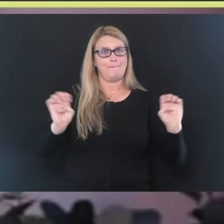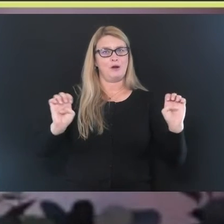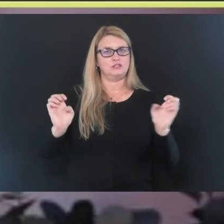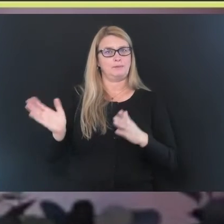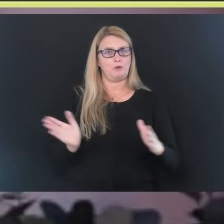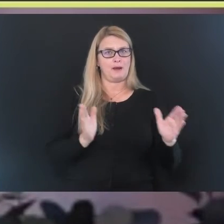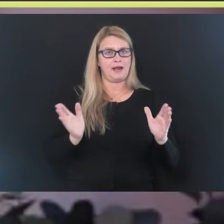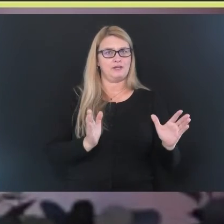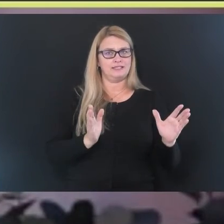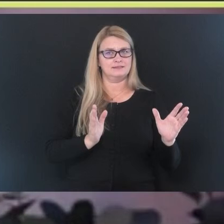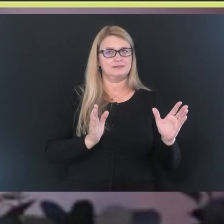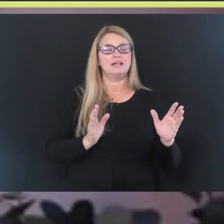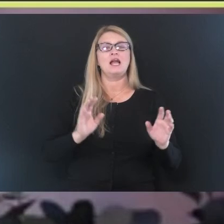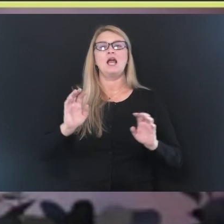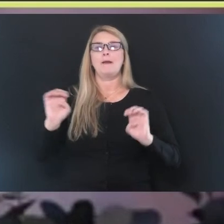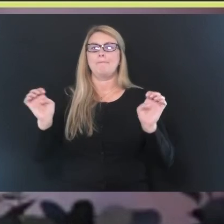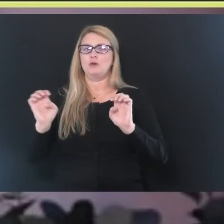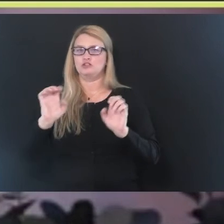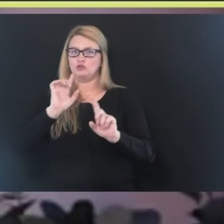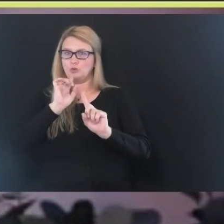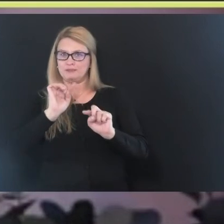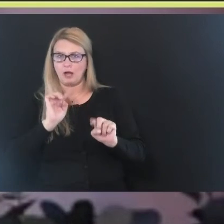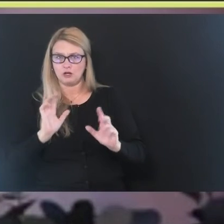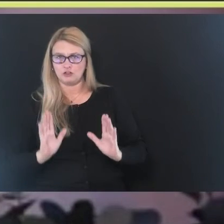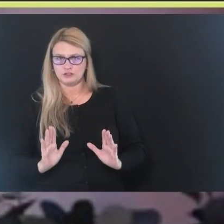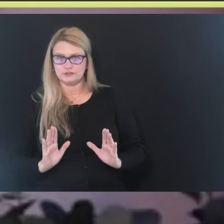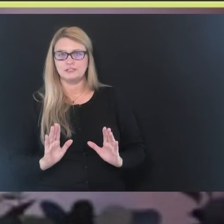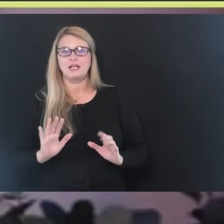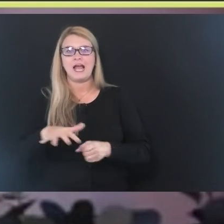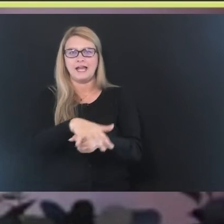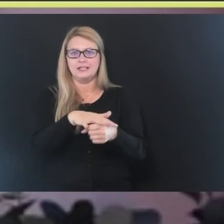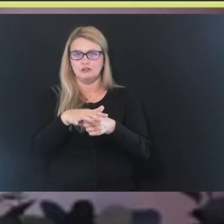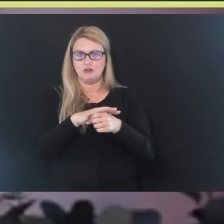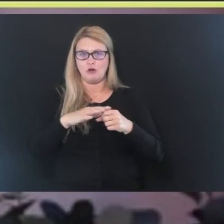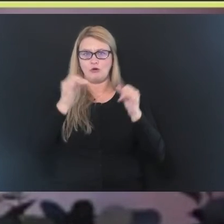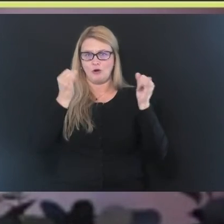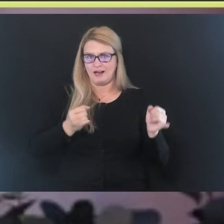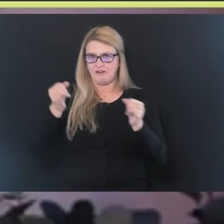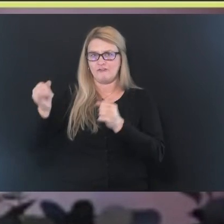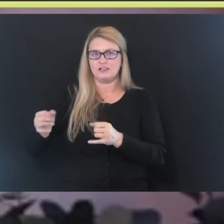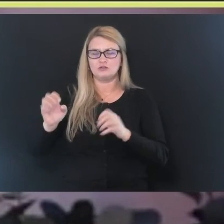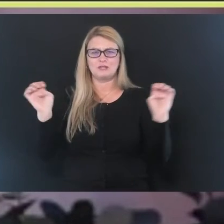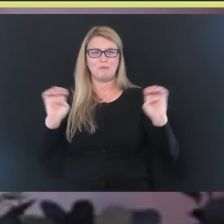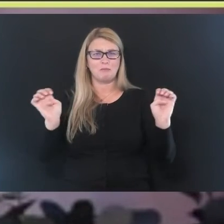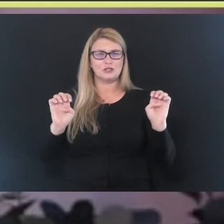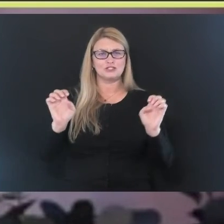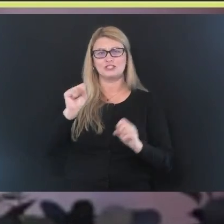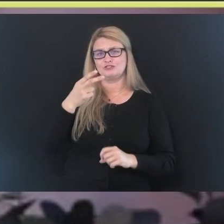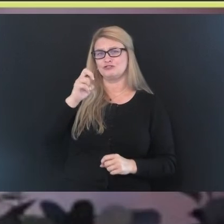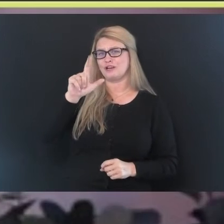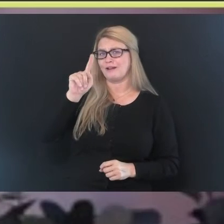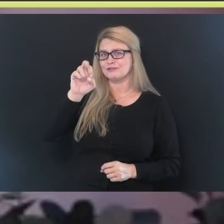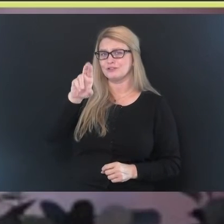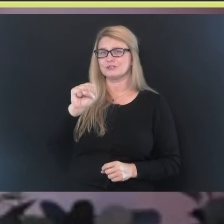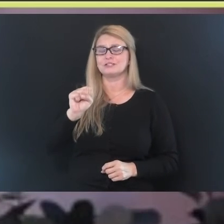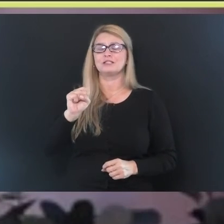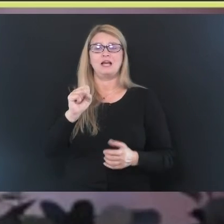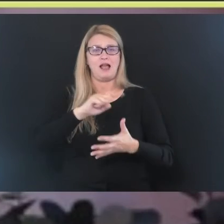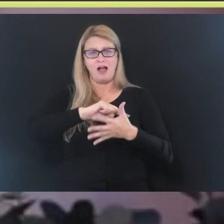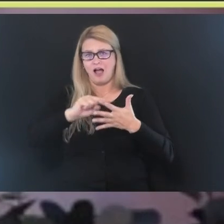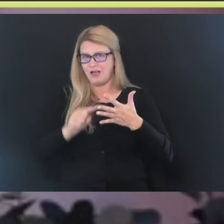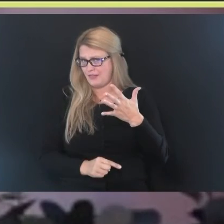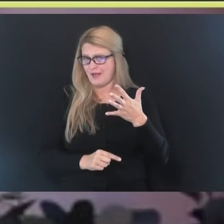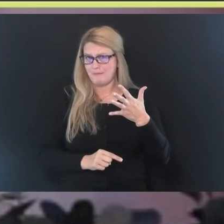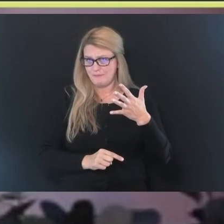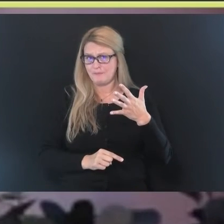working with our emergency responders, local individuals, emergency shelters, so on and so forth to do so. What